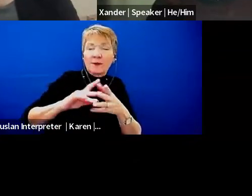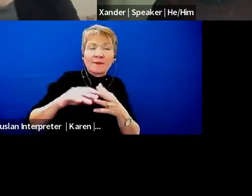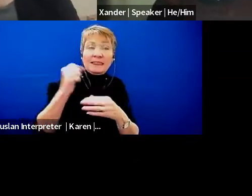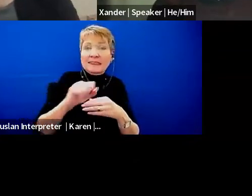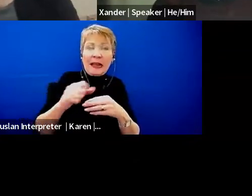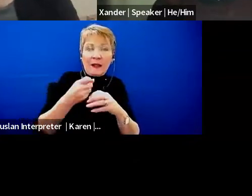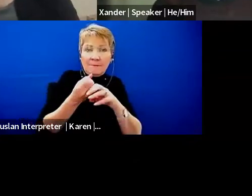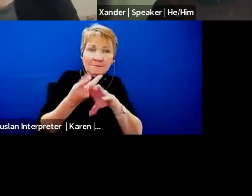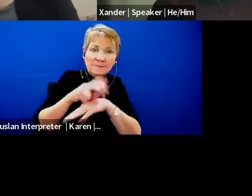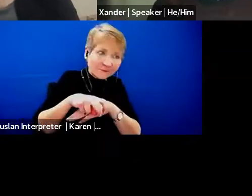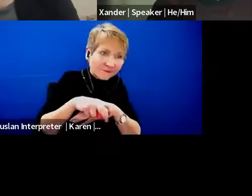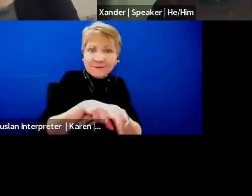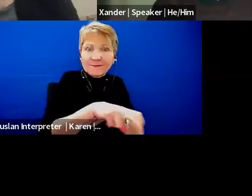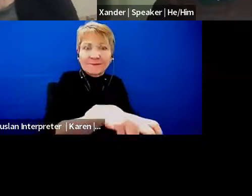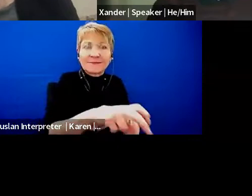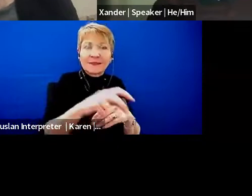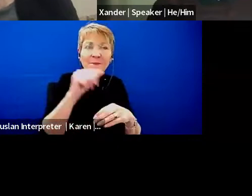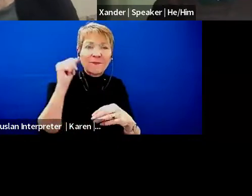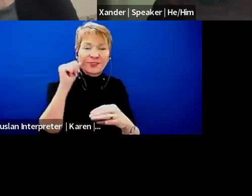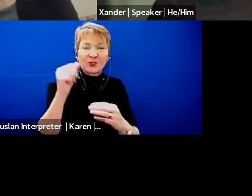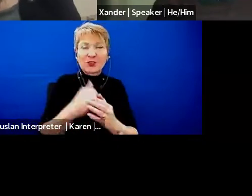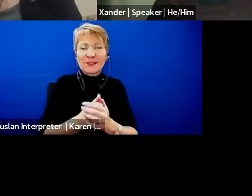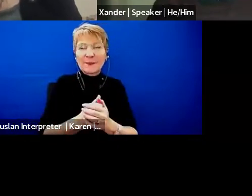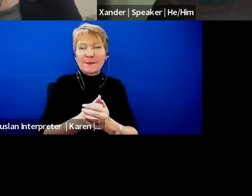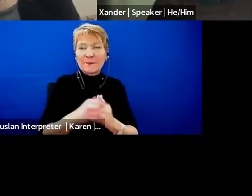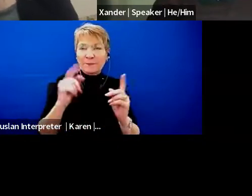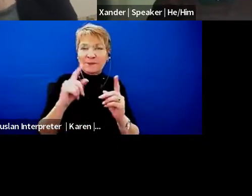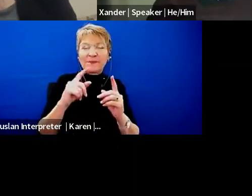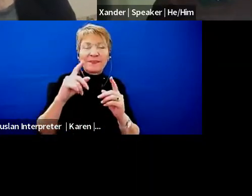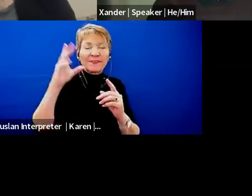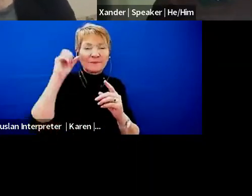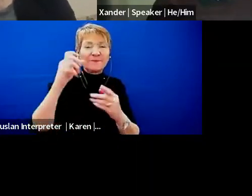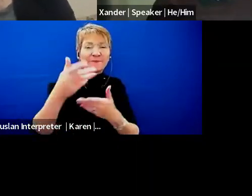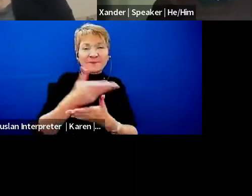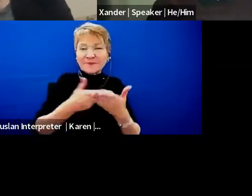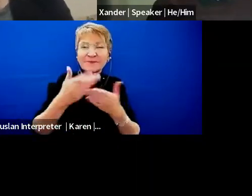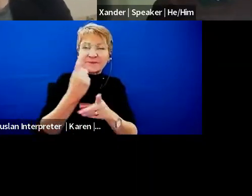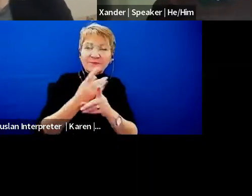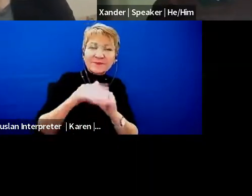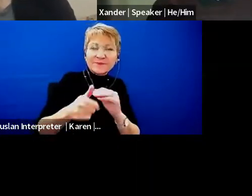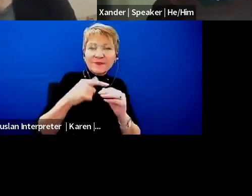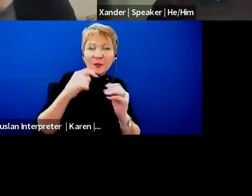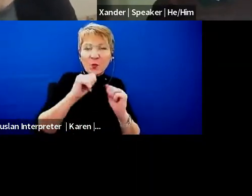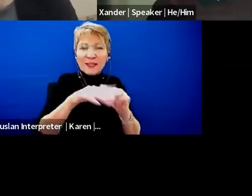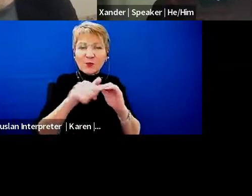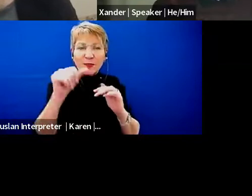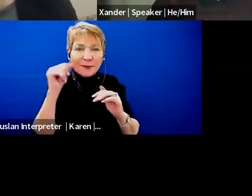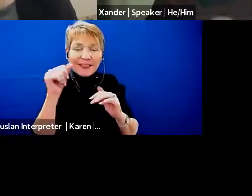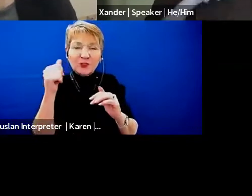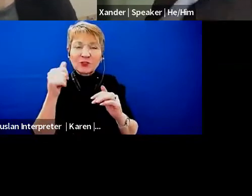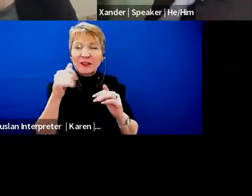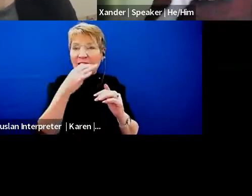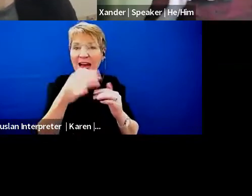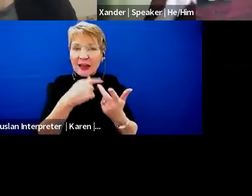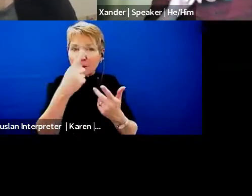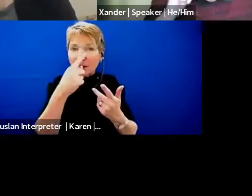And then now as an adult, I can have those conversations. Oh, you went to the beach as a kid too, or what did you do, or those kind